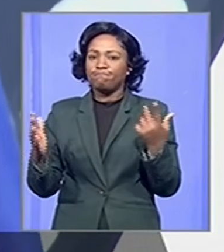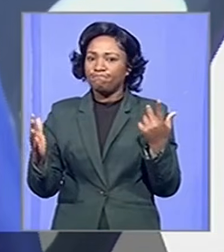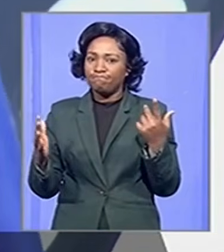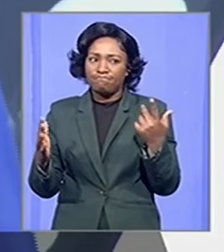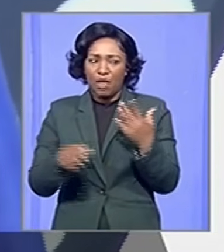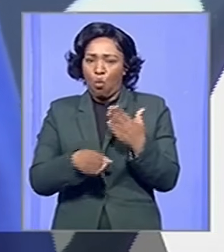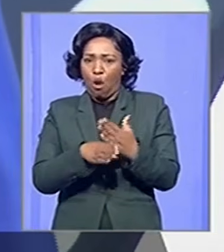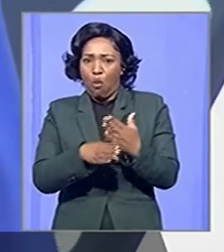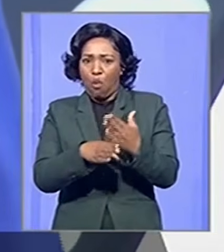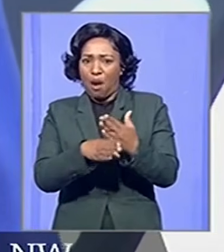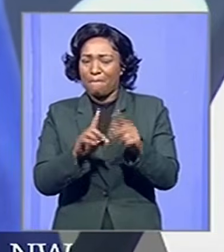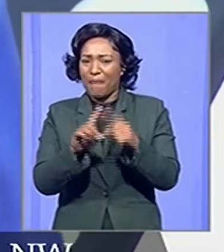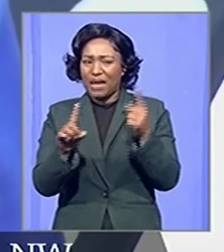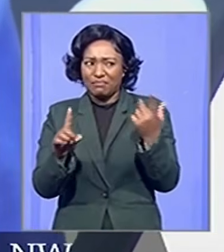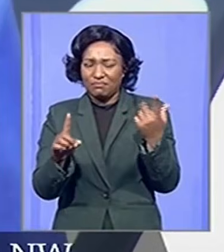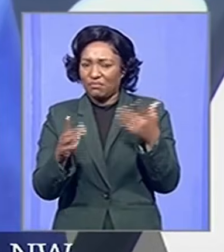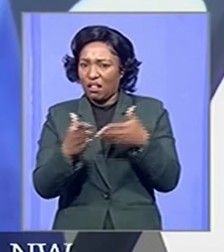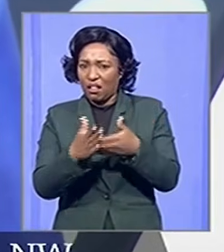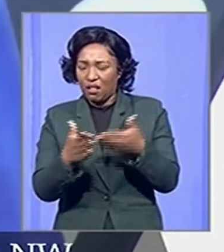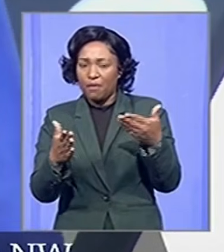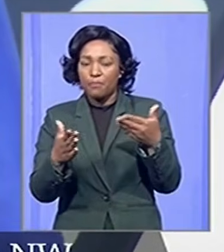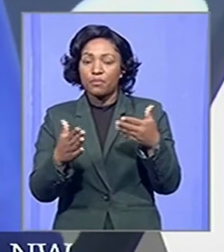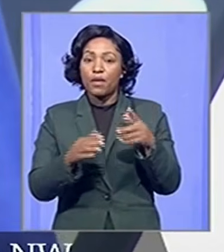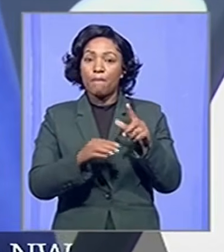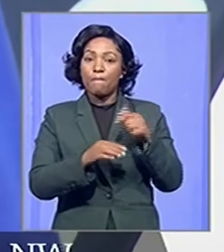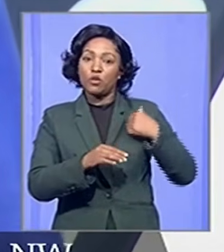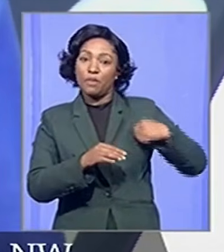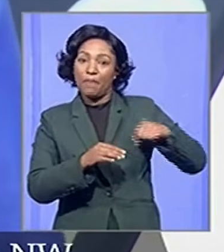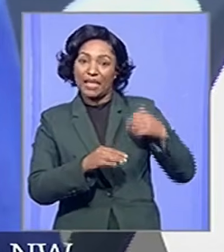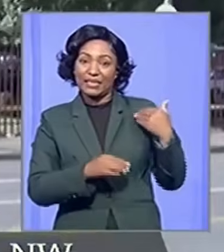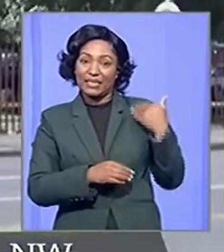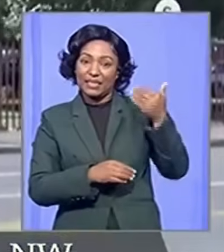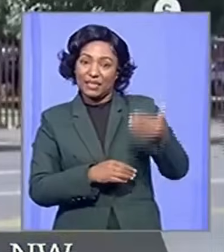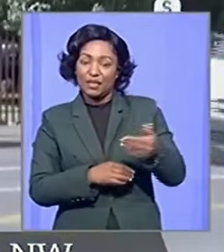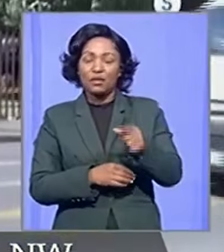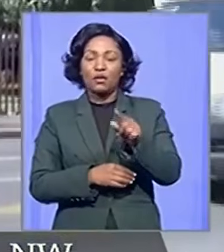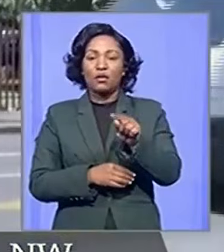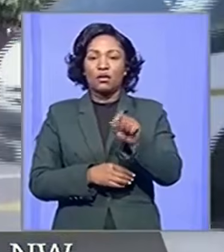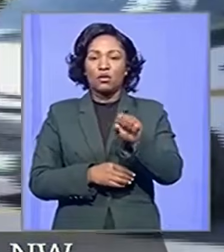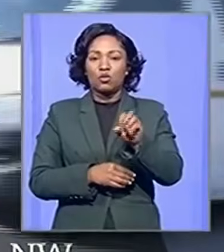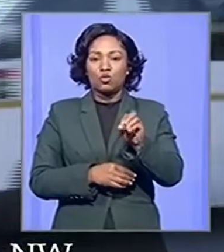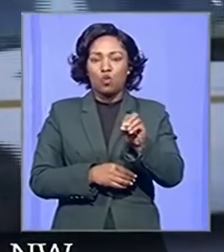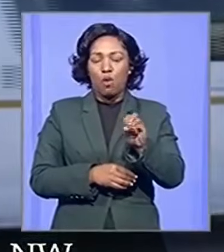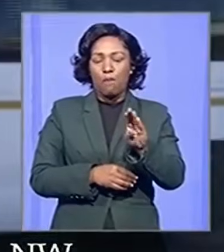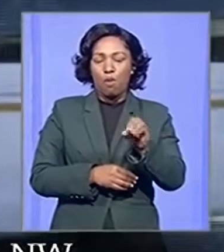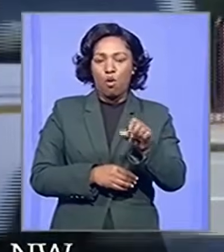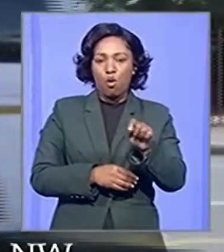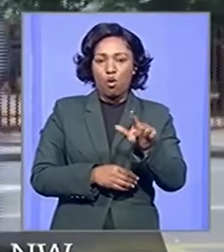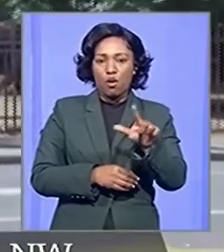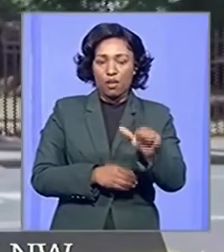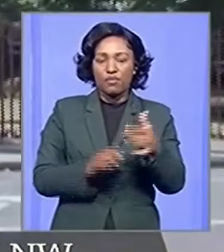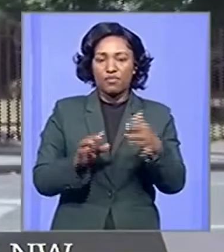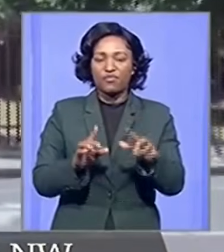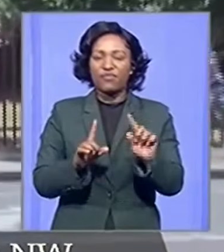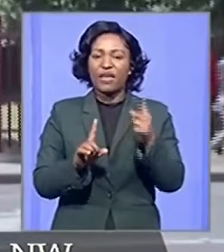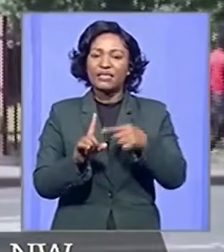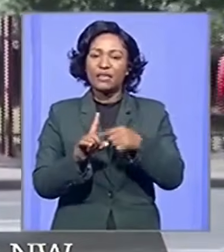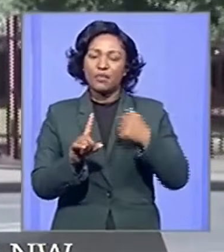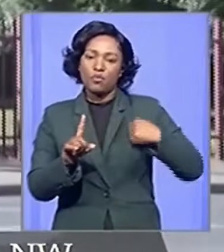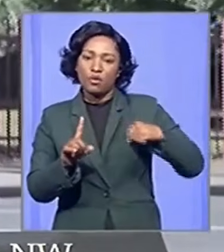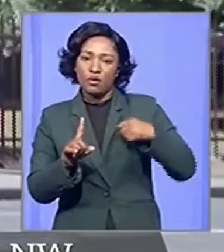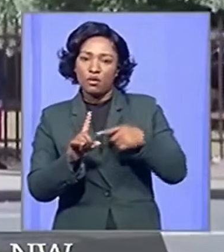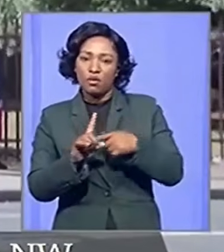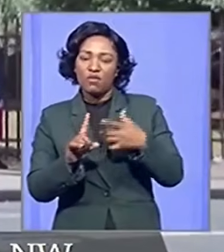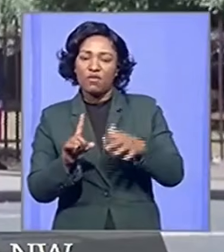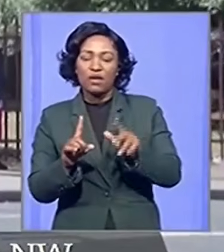mo tirong. Masepala wa Ditsobotla o ntse o sena motsamaisi wa leruri mme ba thapile motsamaisi wa pele wa masepala wa selegae